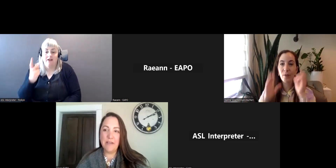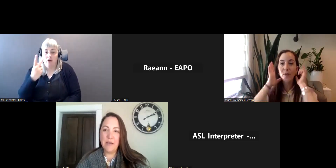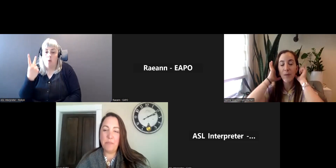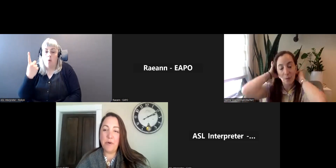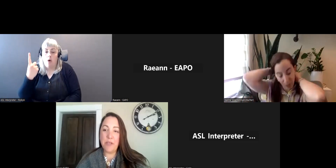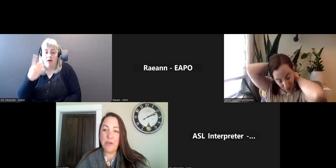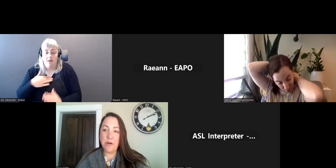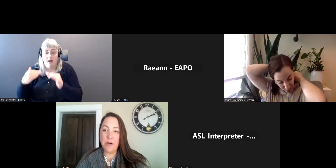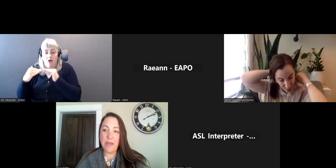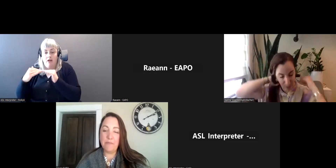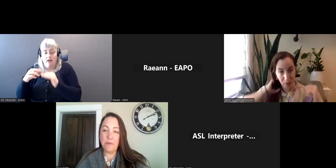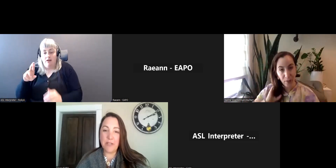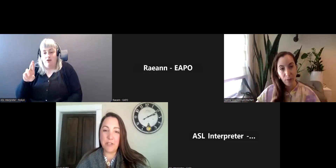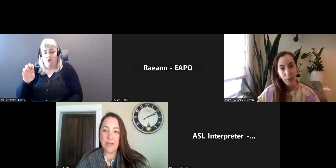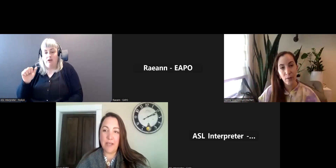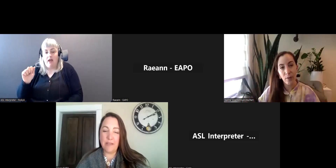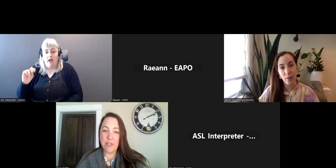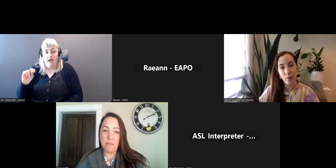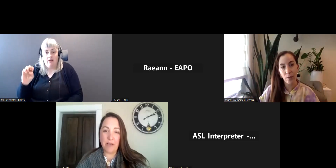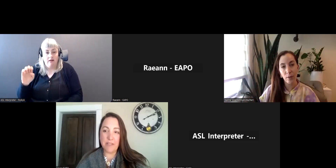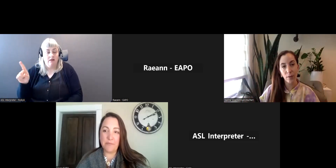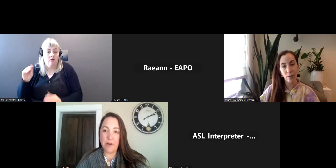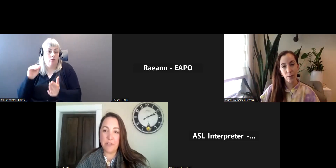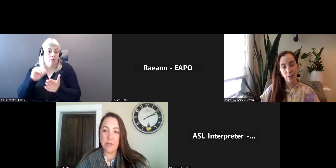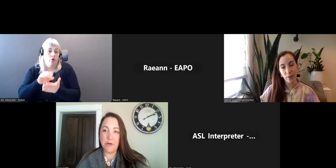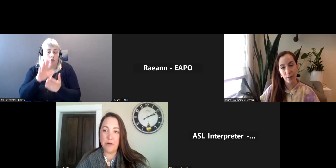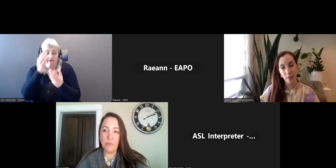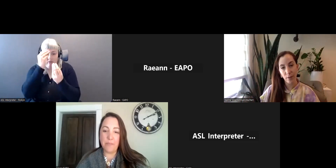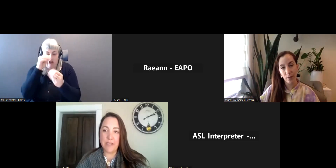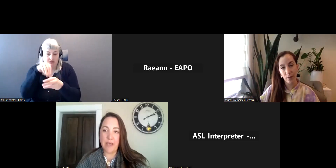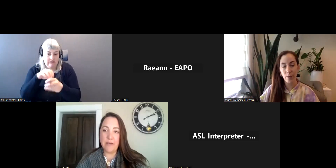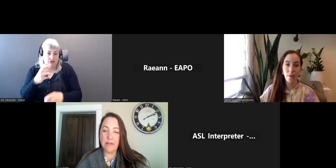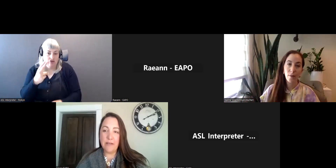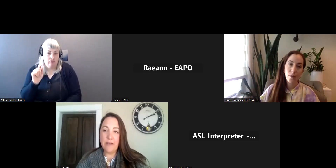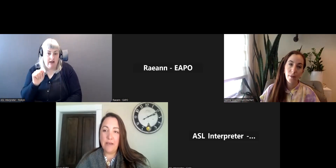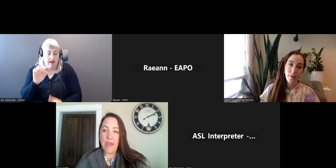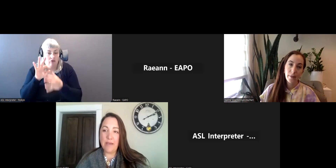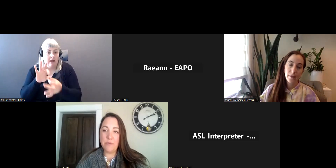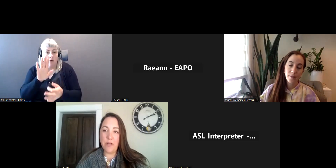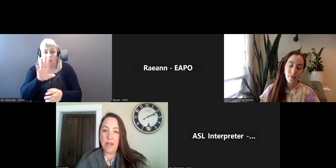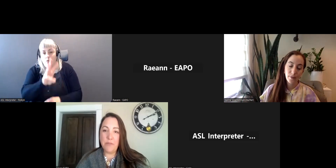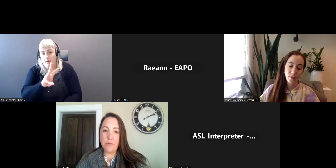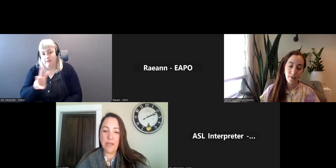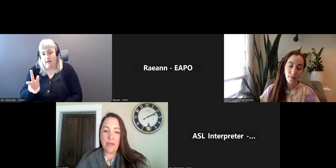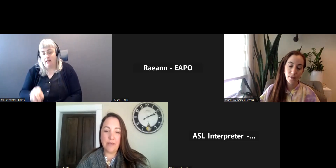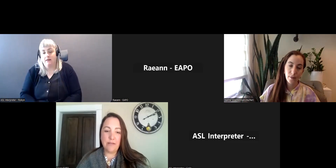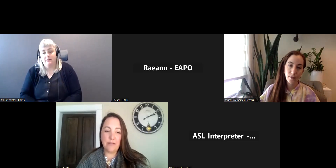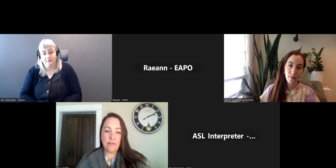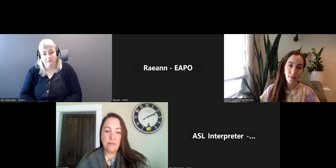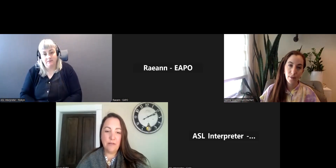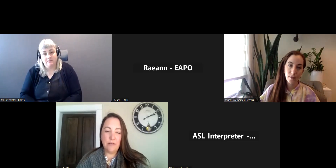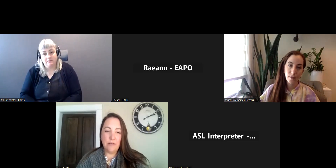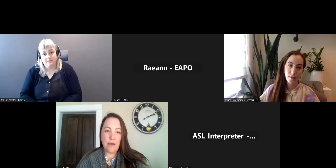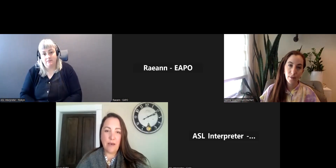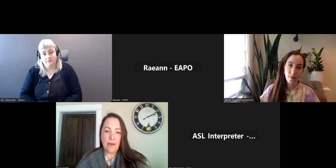had put your information in the chat box as far as your website. And what I'm doing